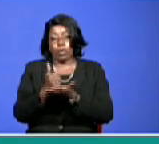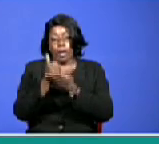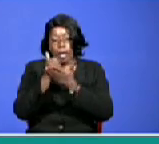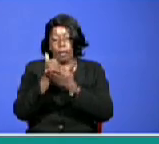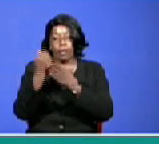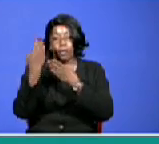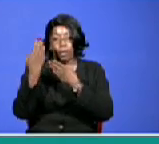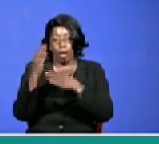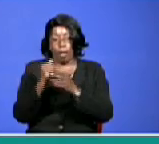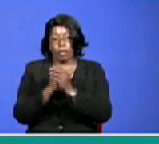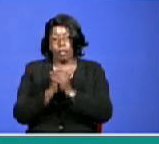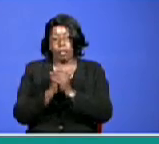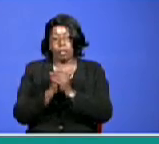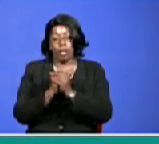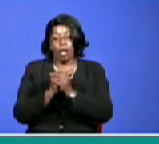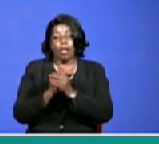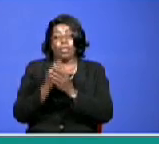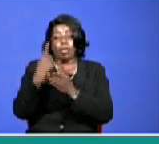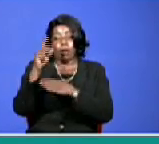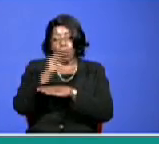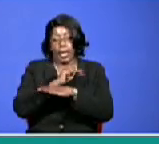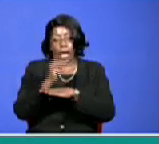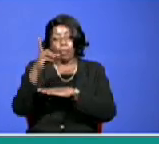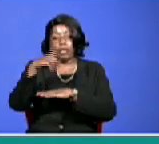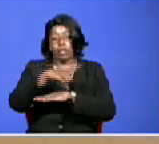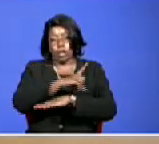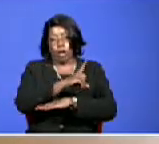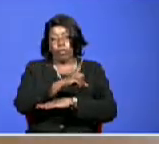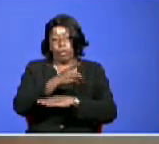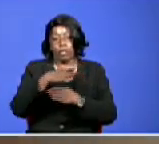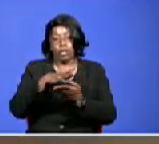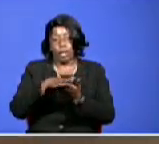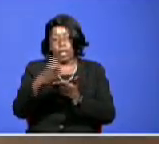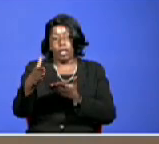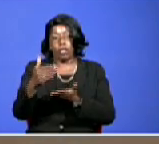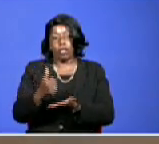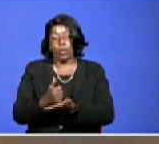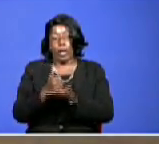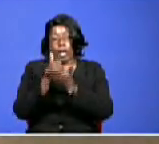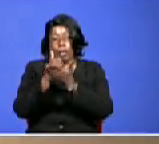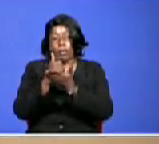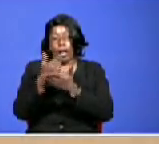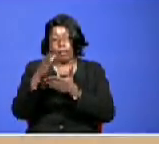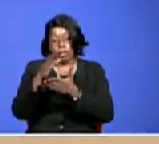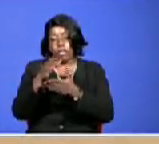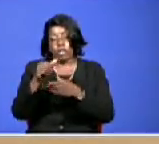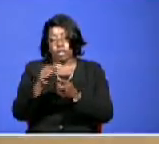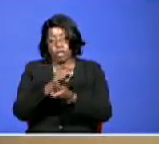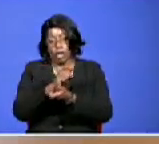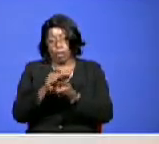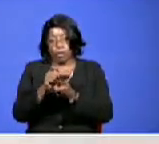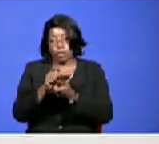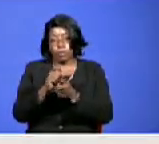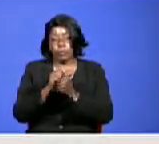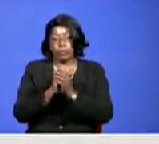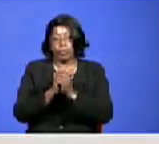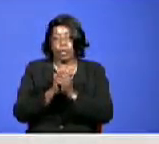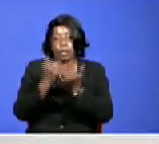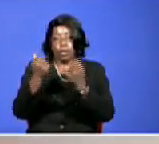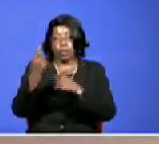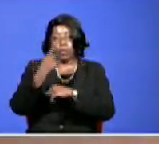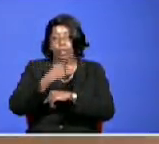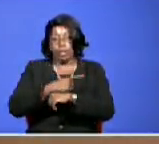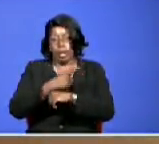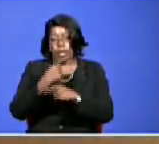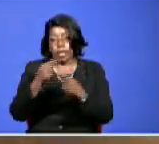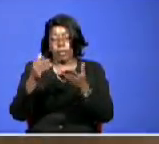Dolphins announcing via their social media their plans to help. Now the aftermath and damage of Hurricane Dorian is now apparent. Now with today's